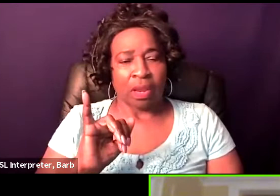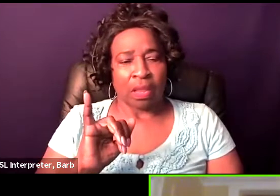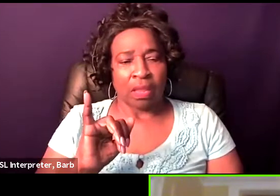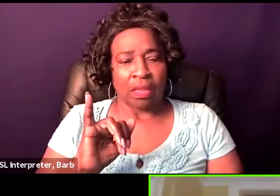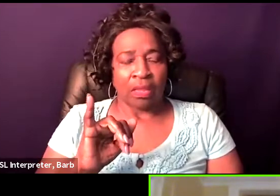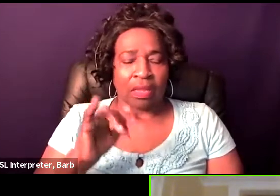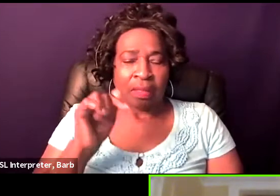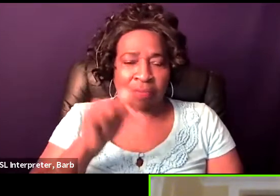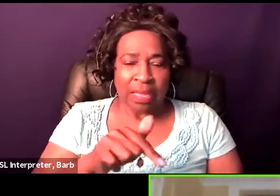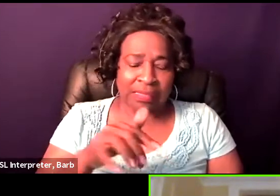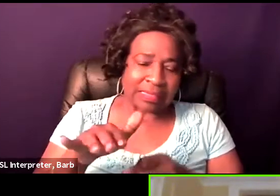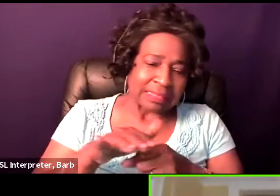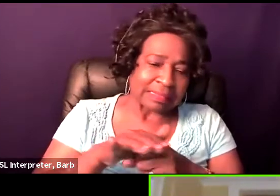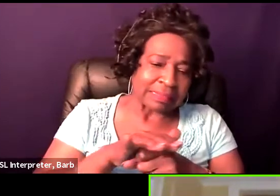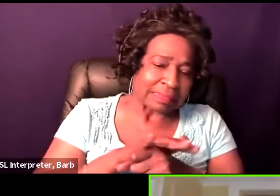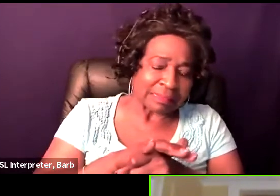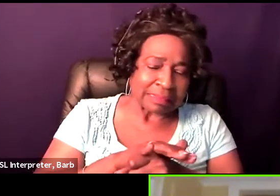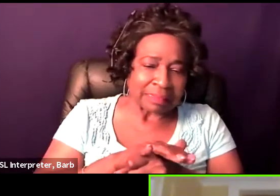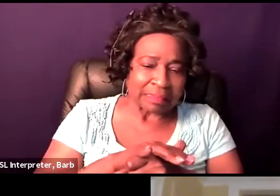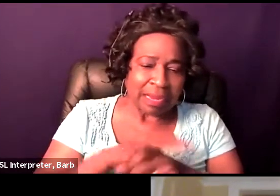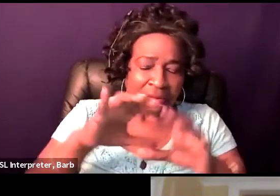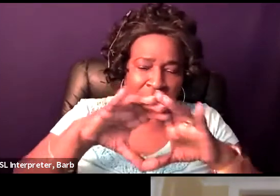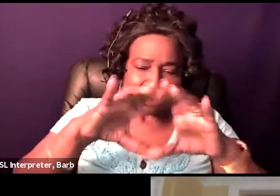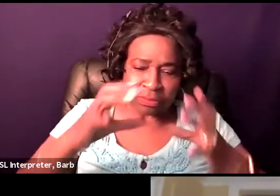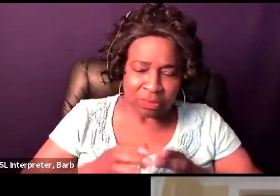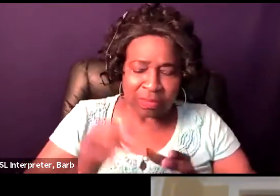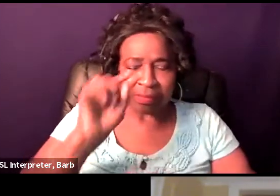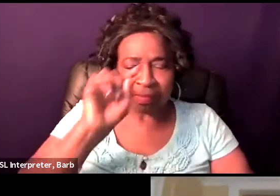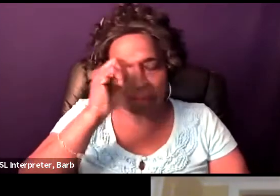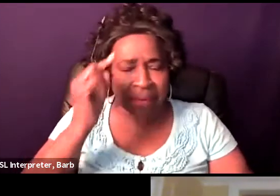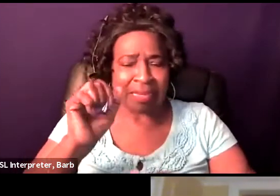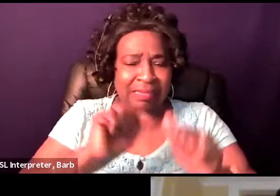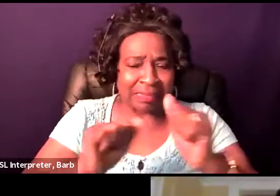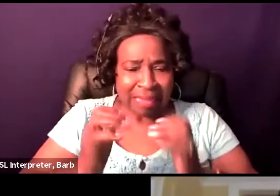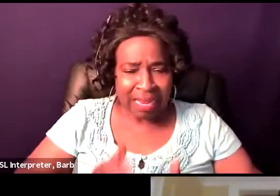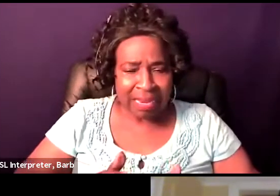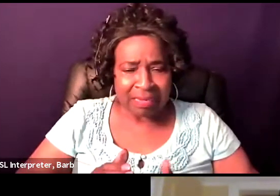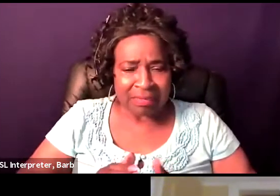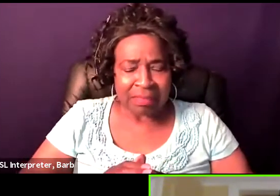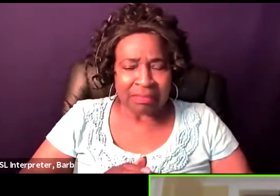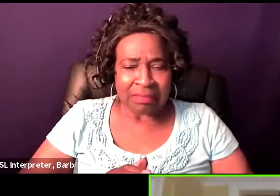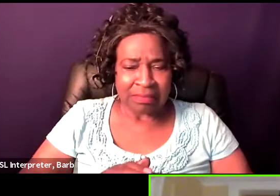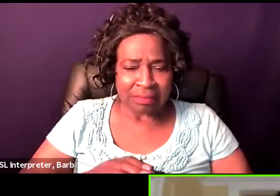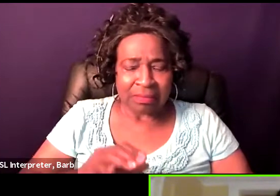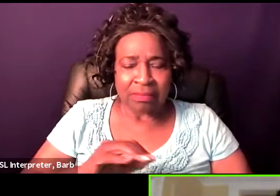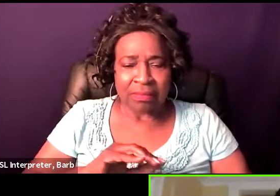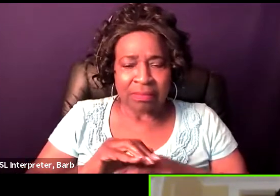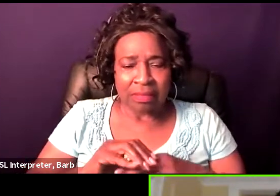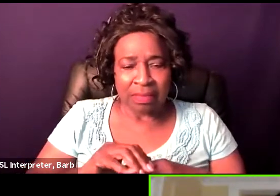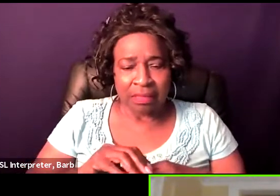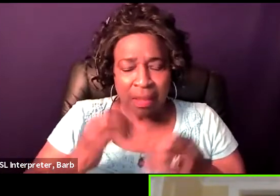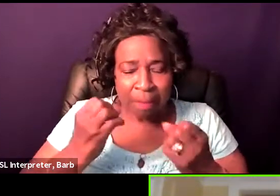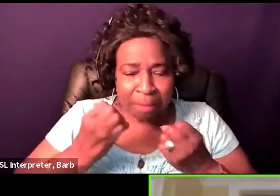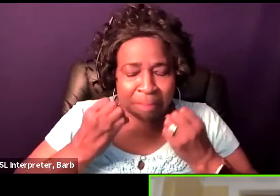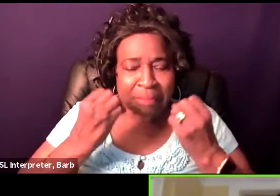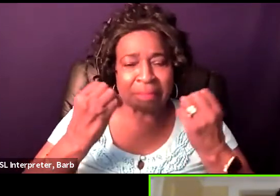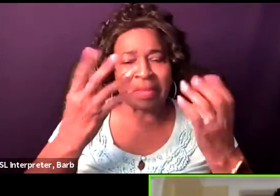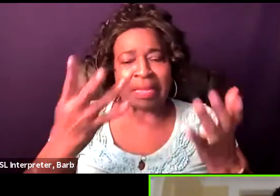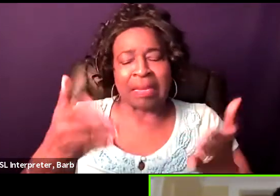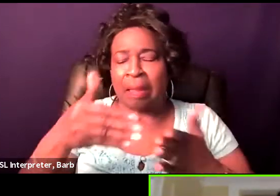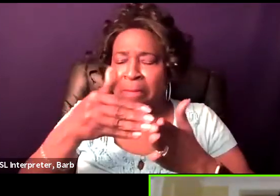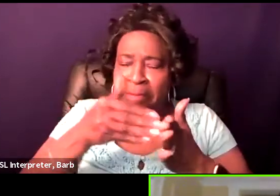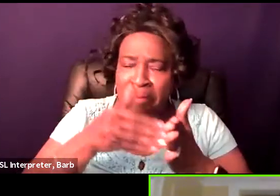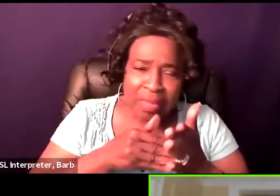an entire continent of Black scientists, like an entire continent of like maybe millions of